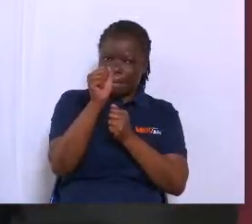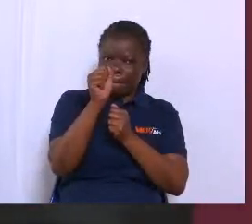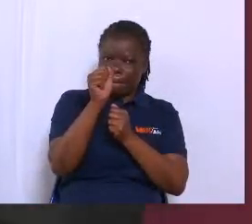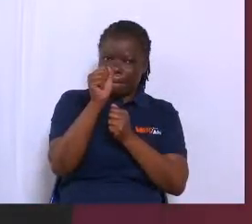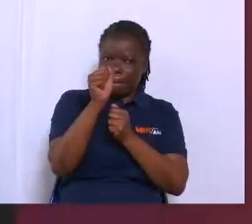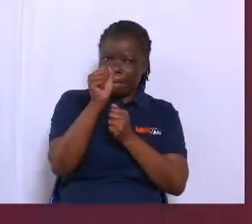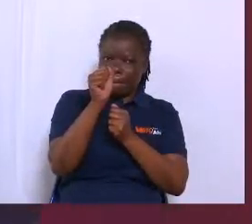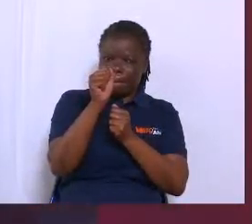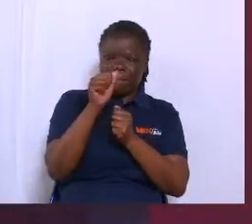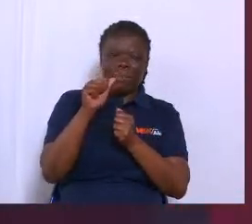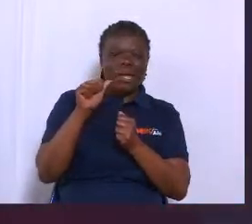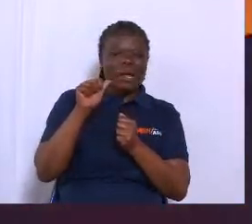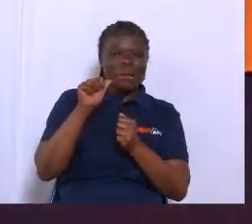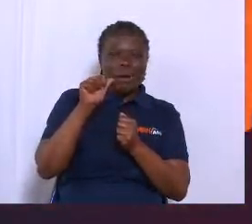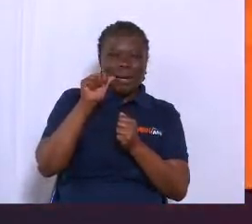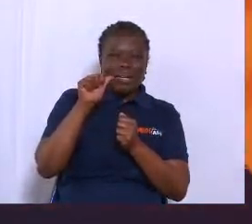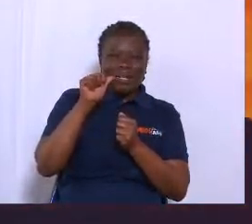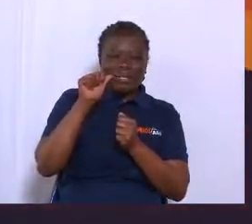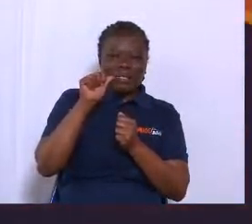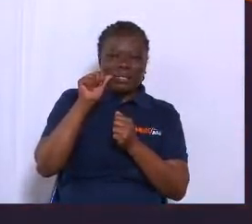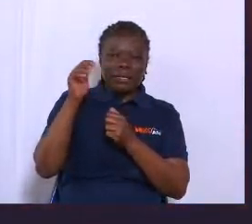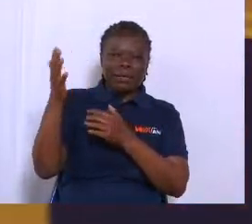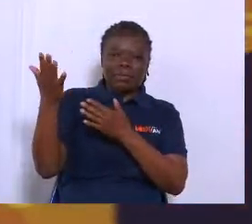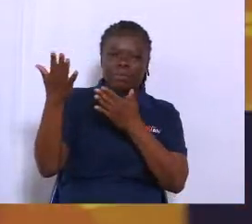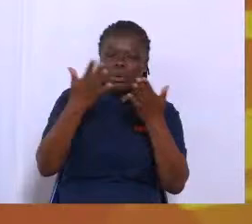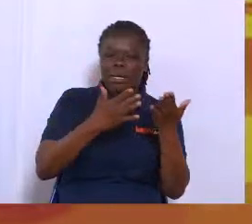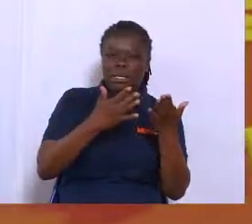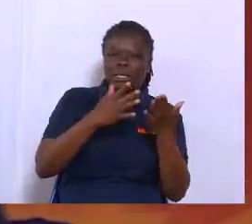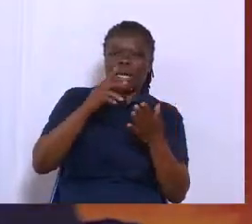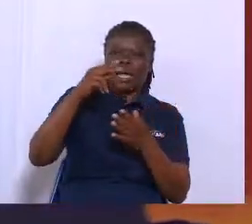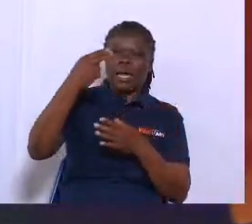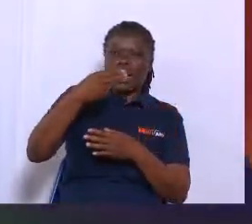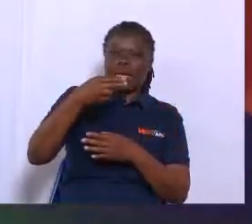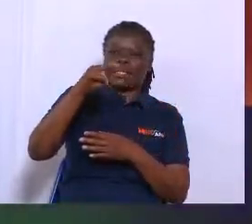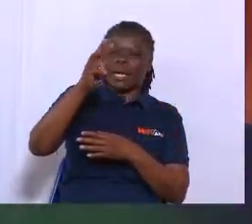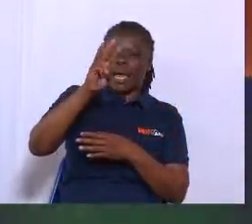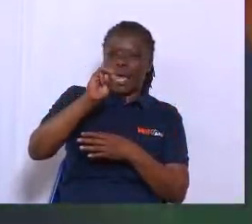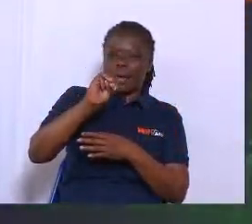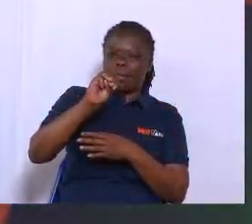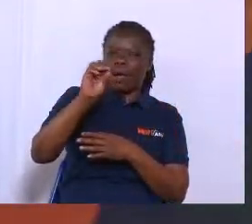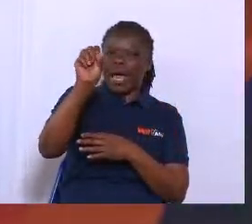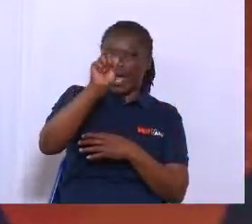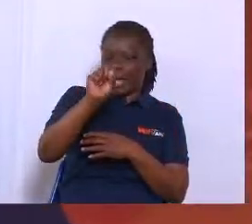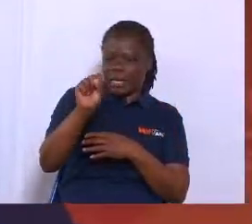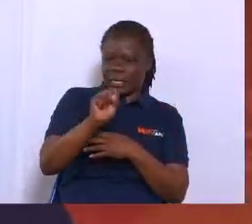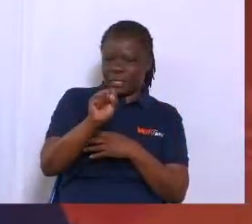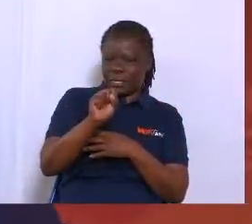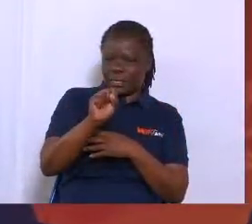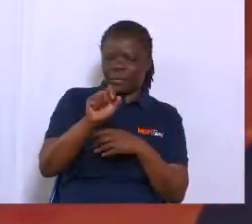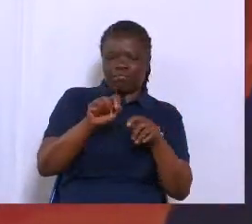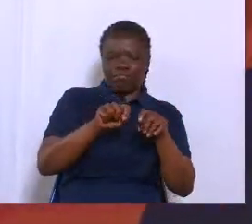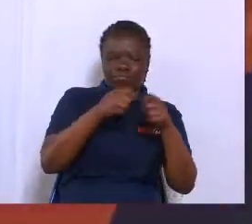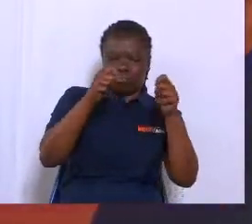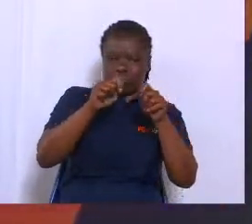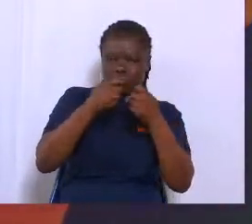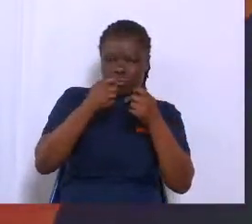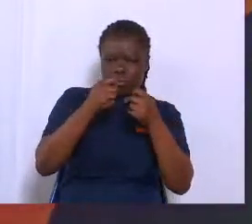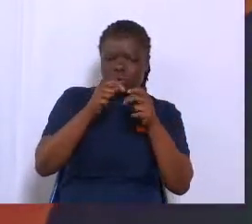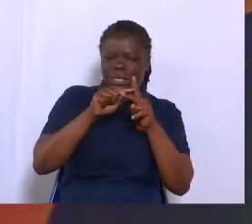British boat, the HMS Lusitania, was taking its